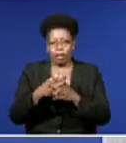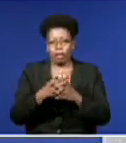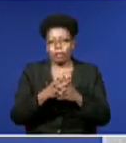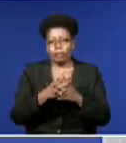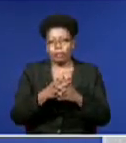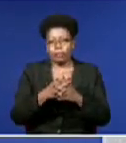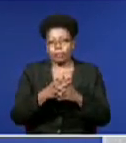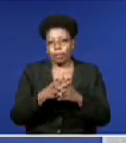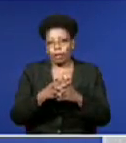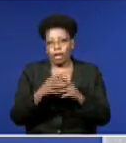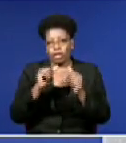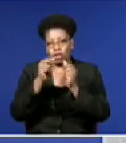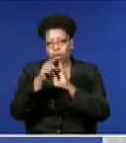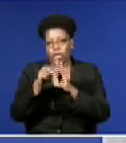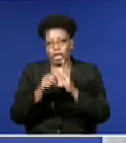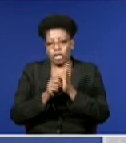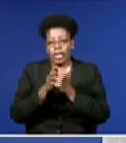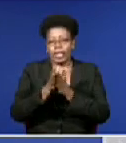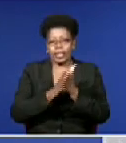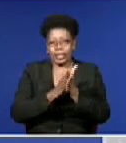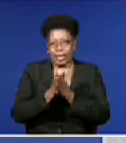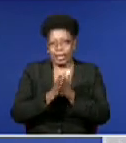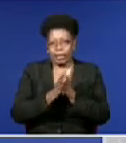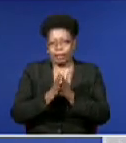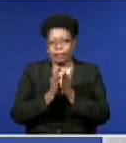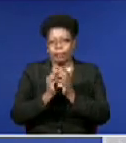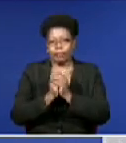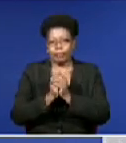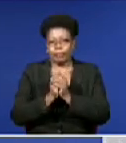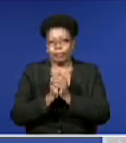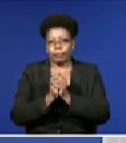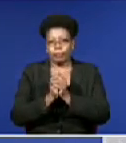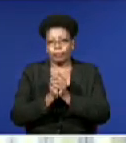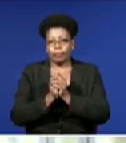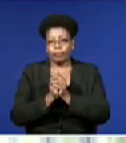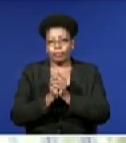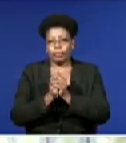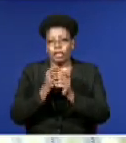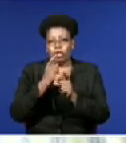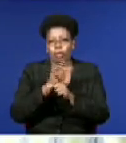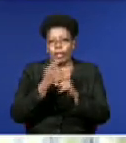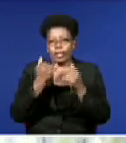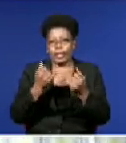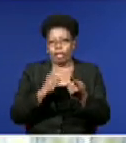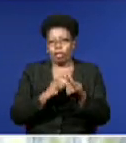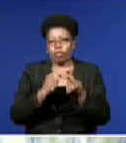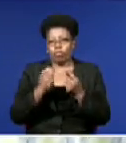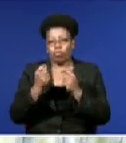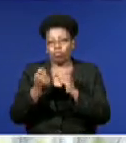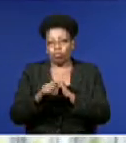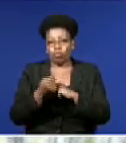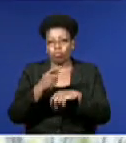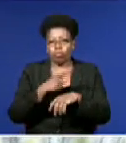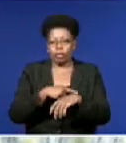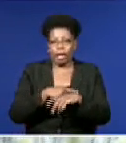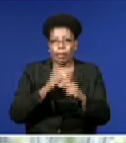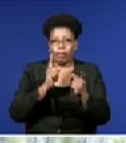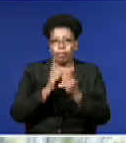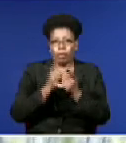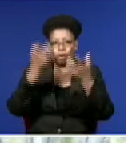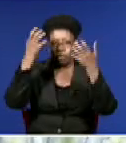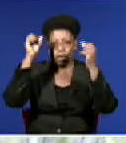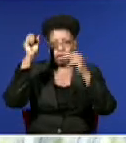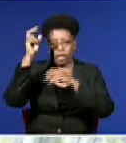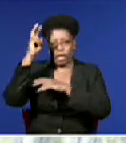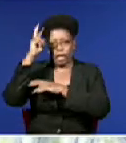Confederation, and he's excited about what lies ahead. Right now, there's a transitional period. I've met with President